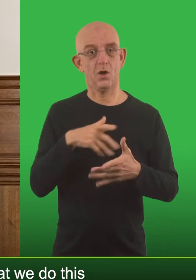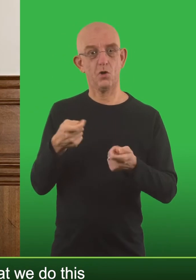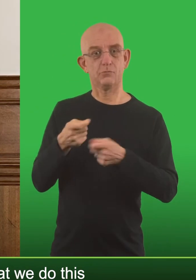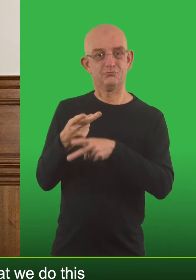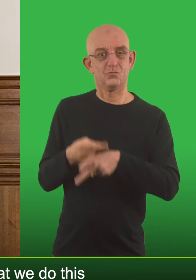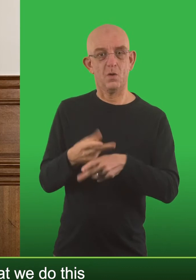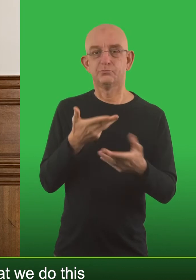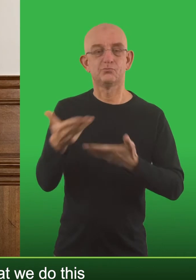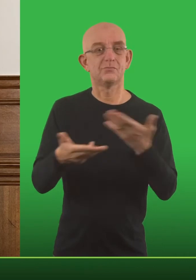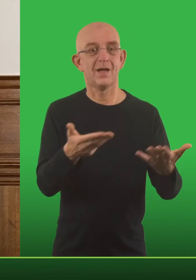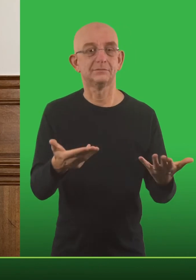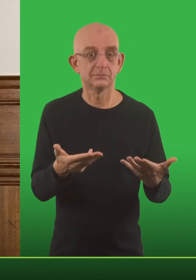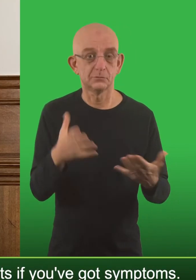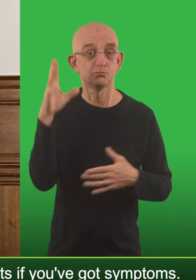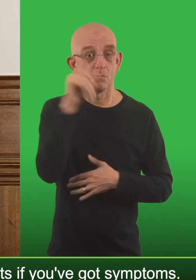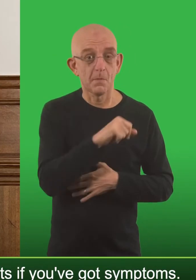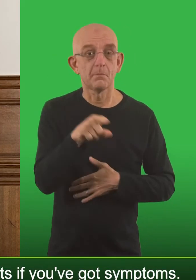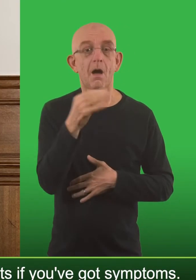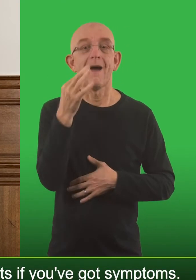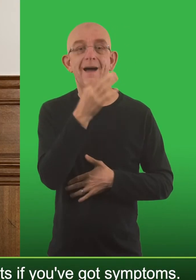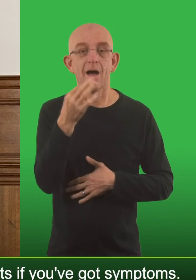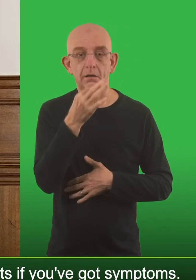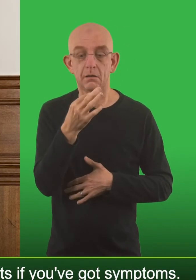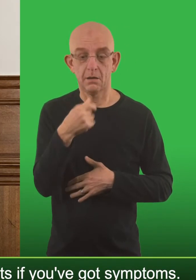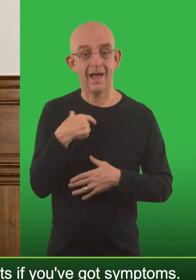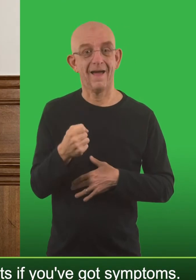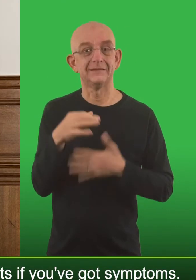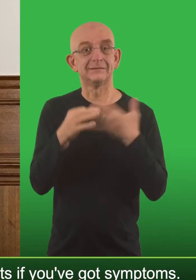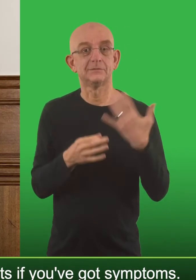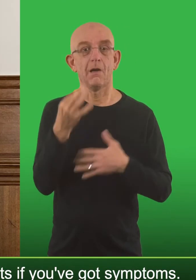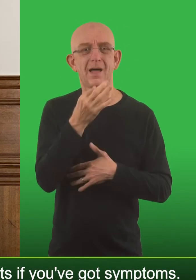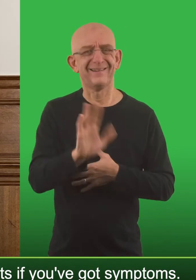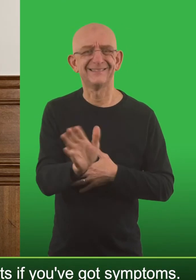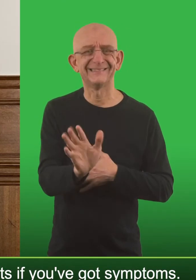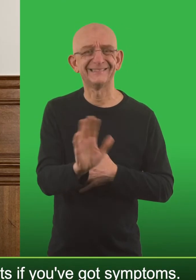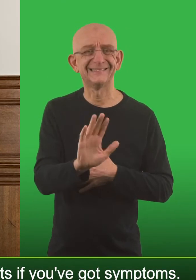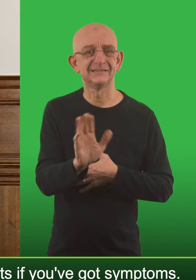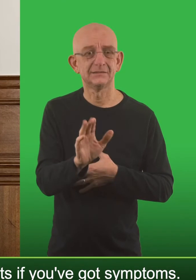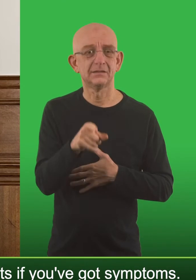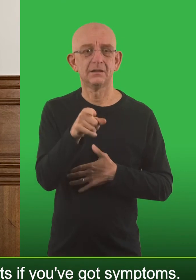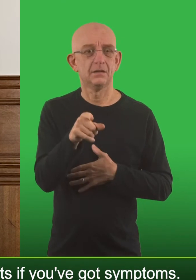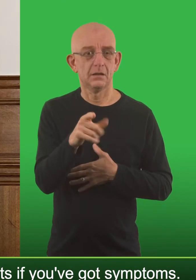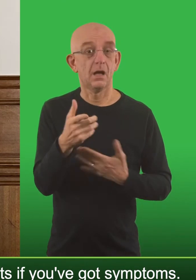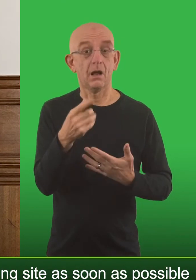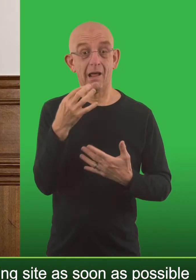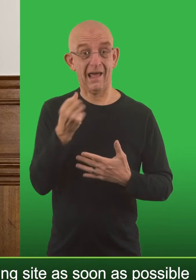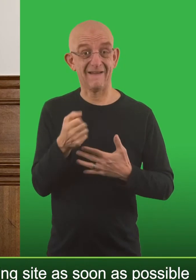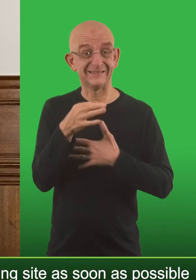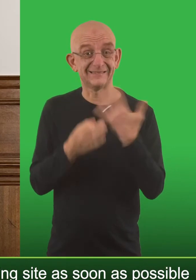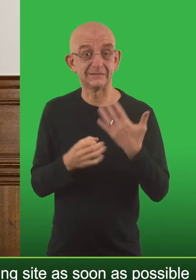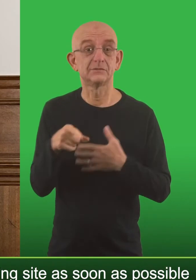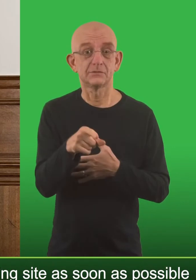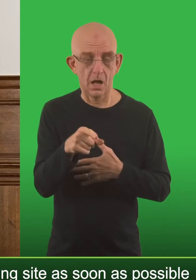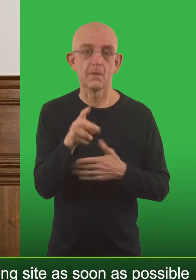is and to control the spread. Remember, do not use lateral flow device tests if you've got symptoms. If you